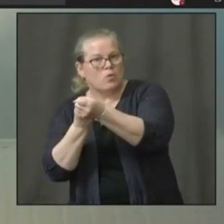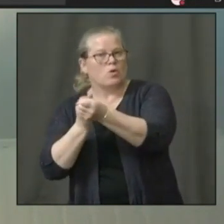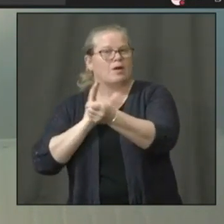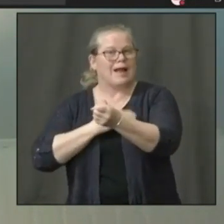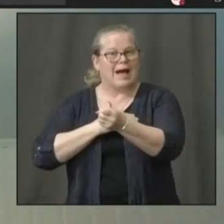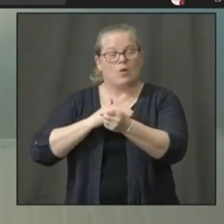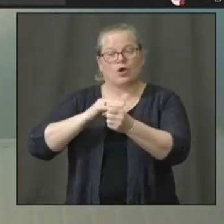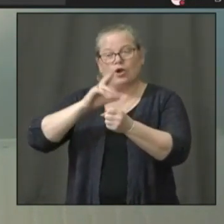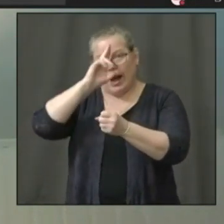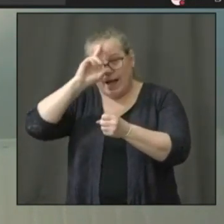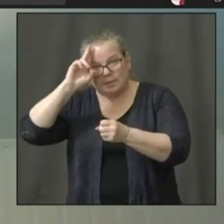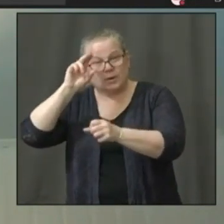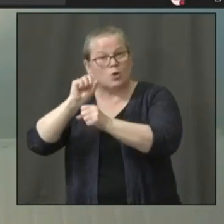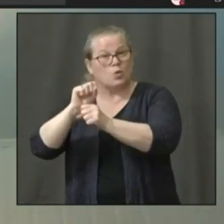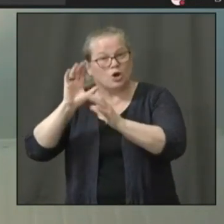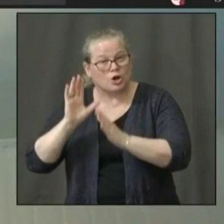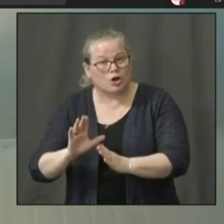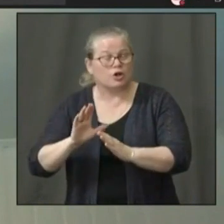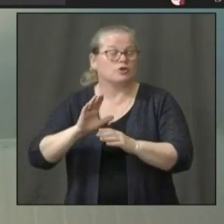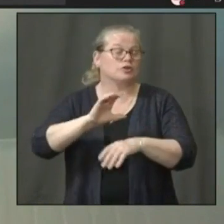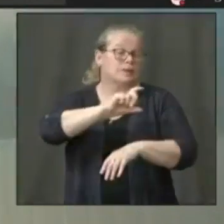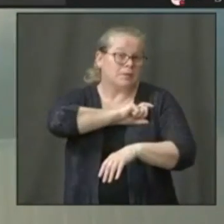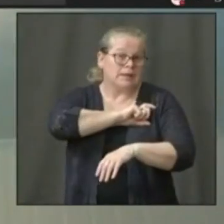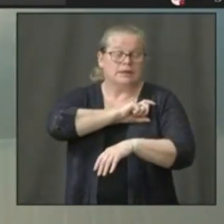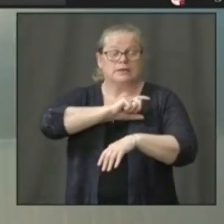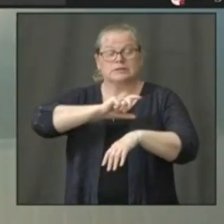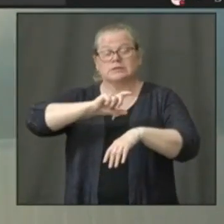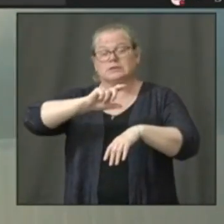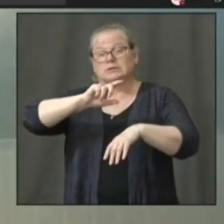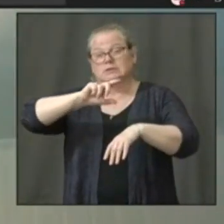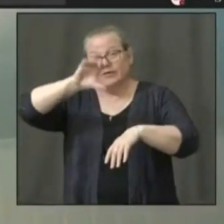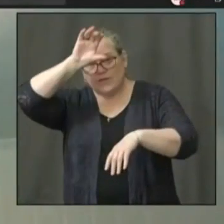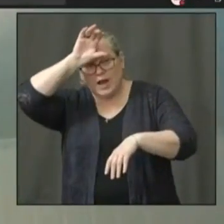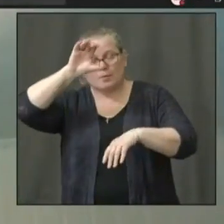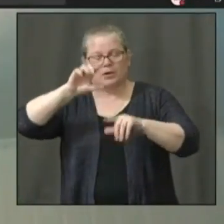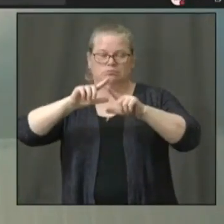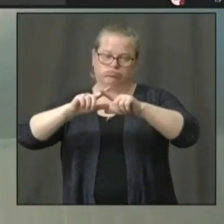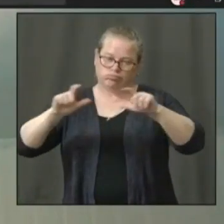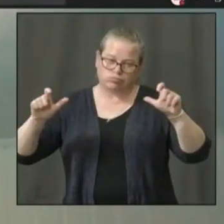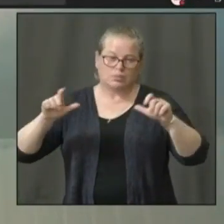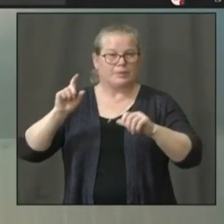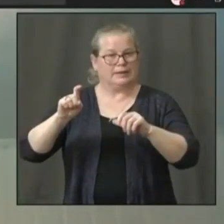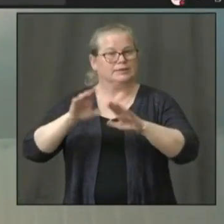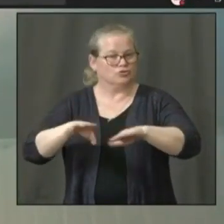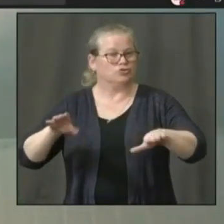workers, first responders with childcare, and the childcare community.